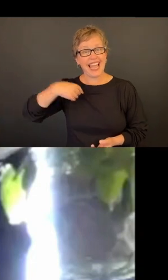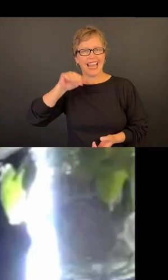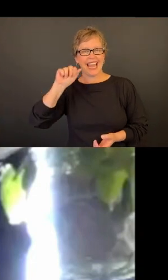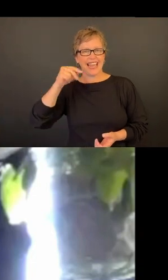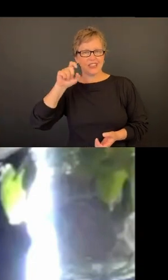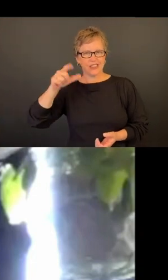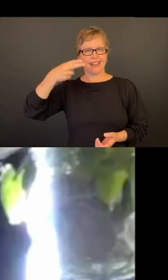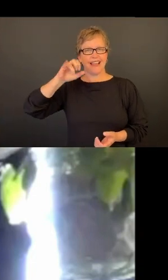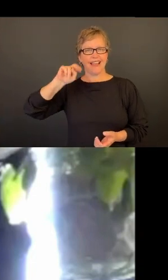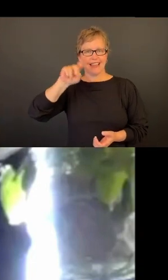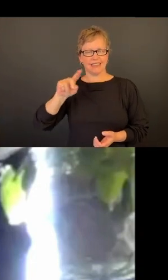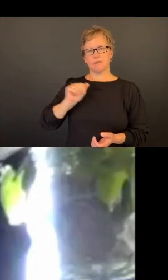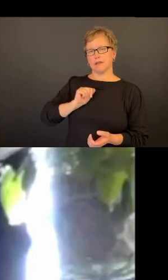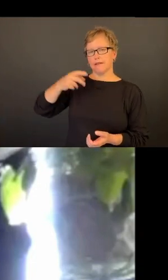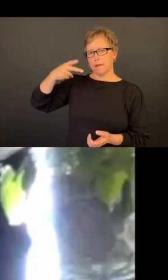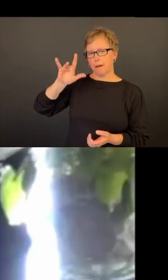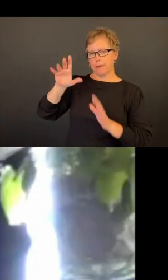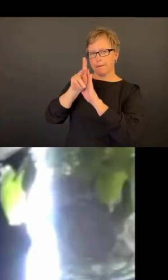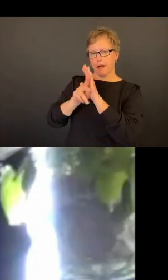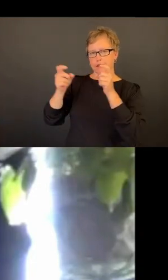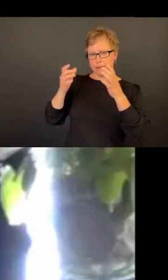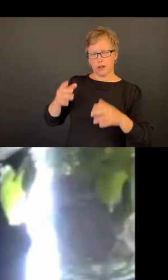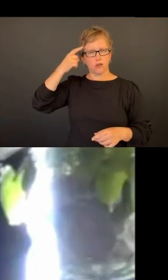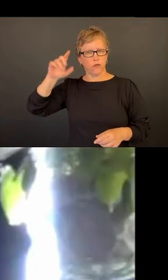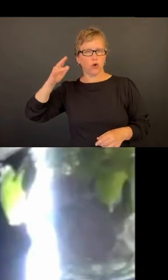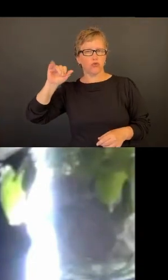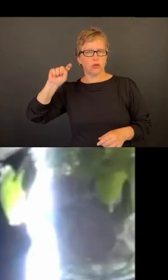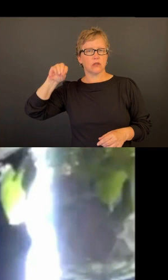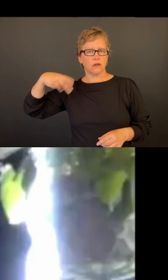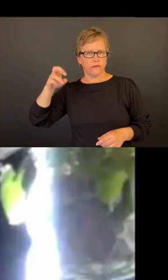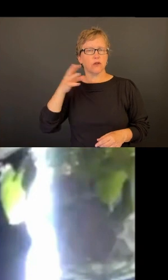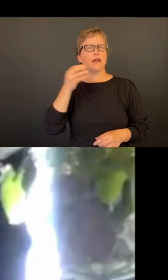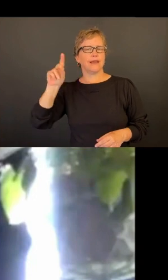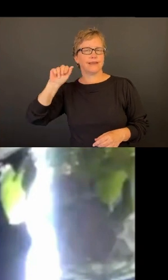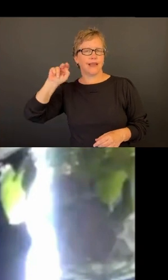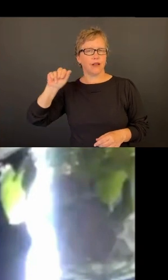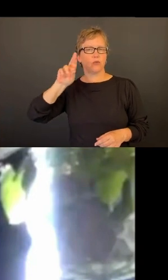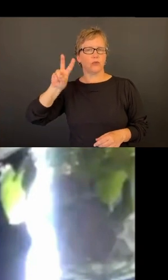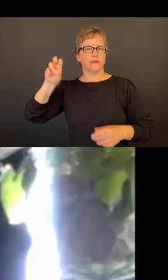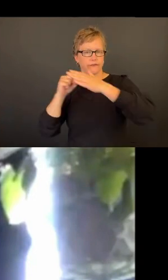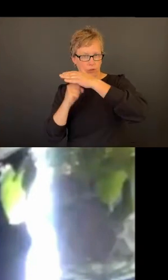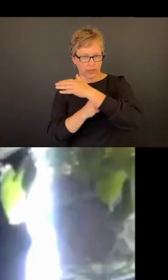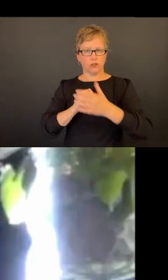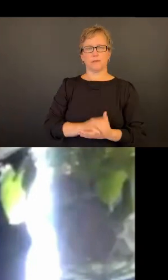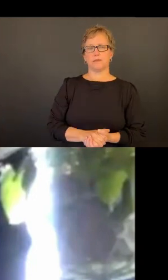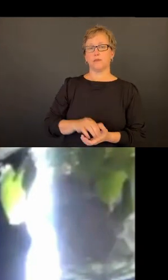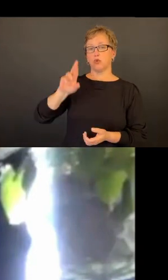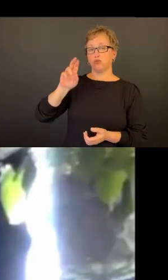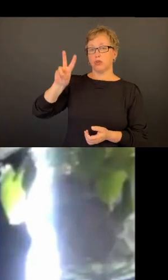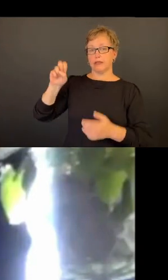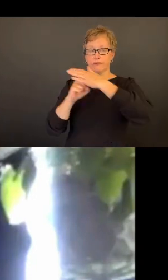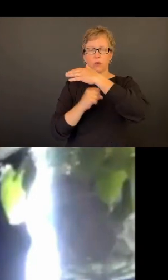Okay, we'll go ahead and get started. Hello, I'm Angel Hines. I'm the Public Policy Manager for the Christopher and Dana